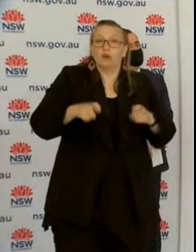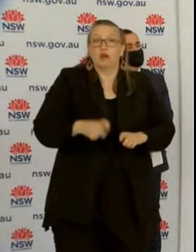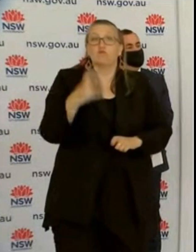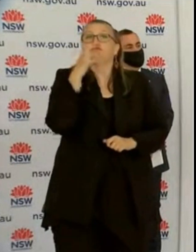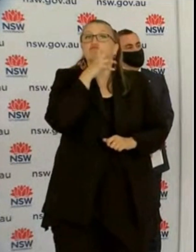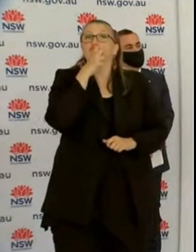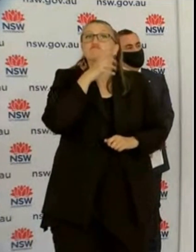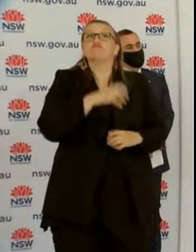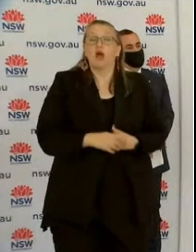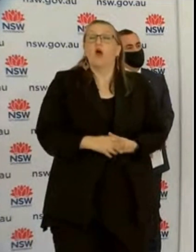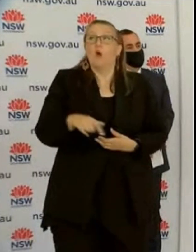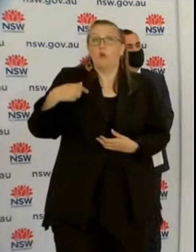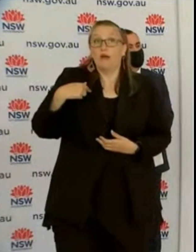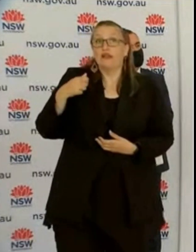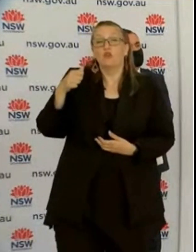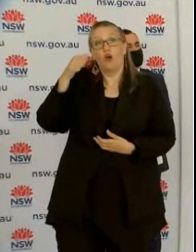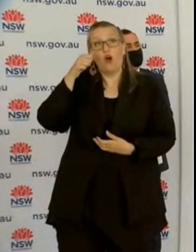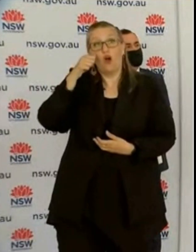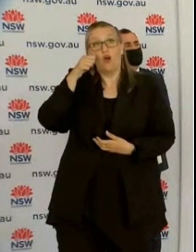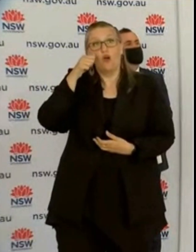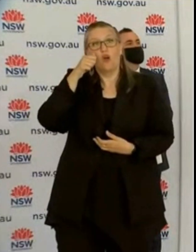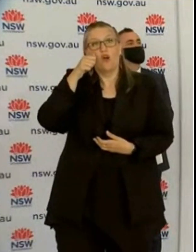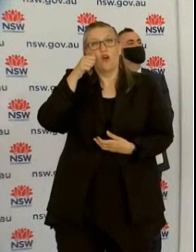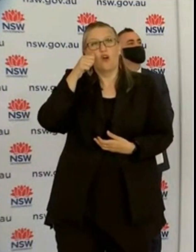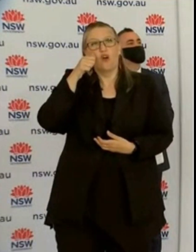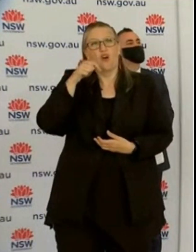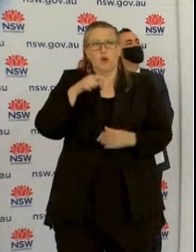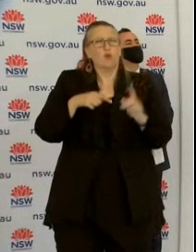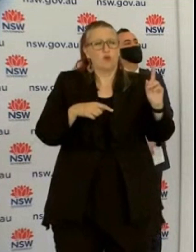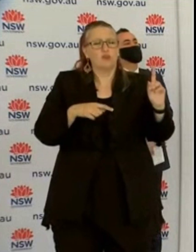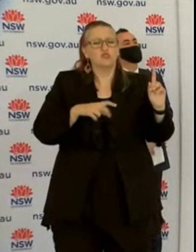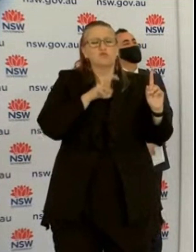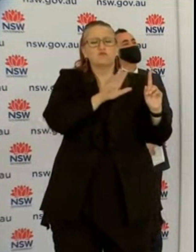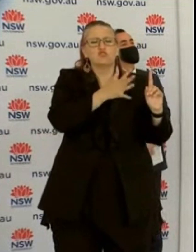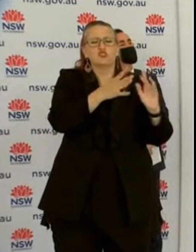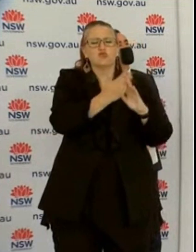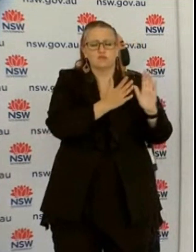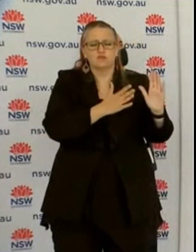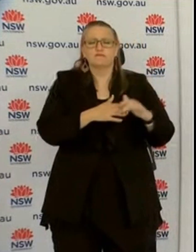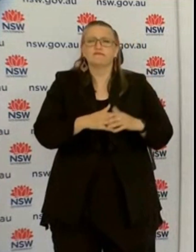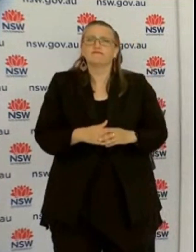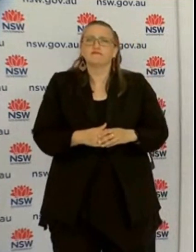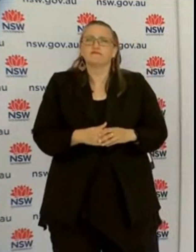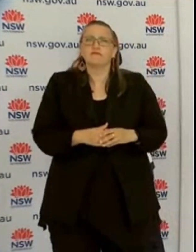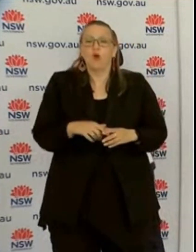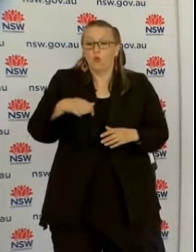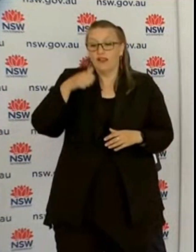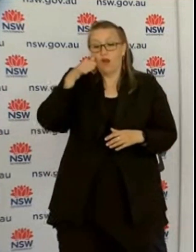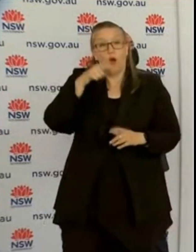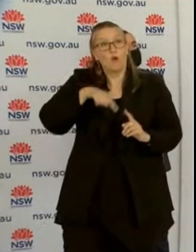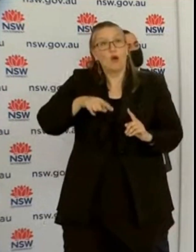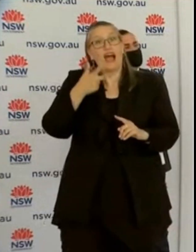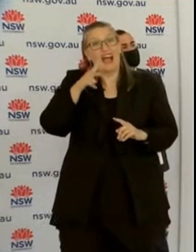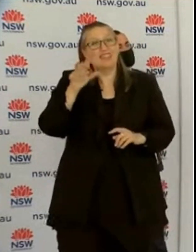What is still concerning us is that 80% of cases are still in those areas of concern, and we'd like to, one second, I'll get to you, and we'd like to obviously see